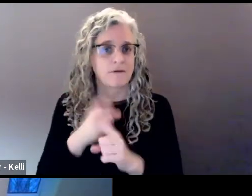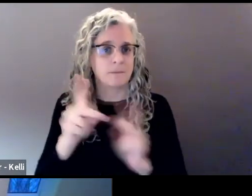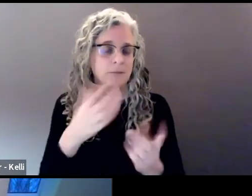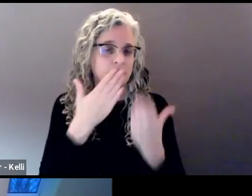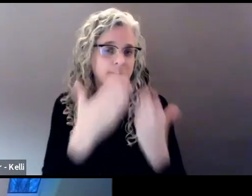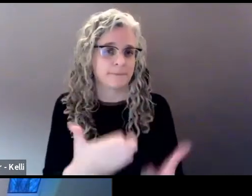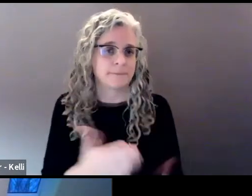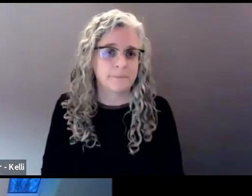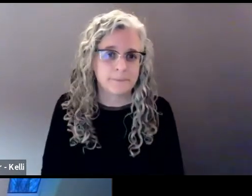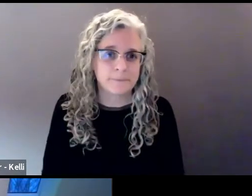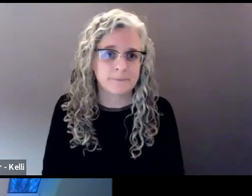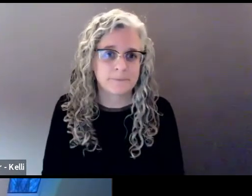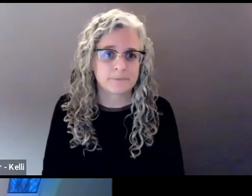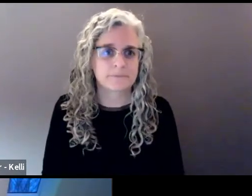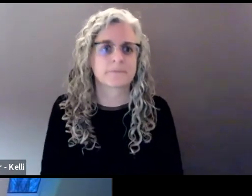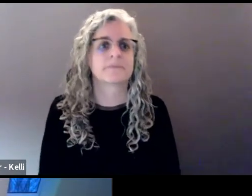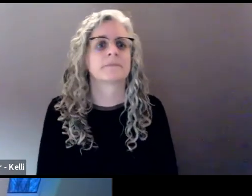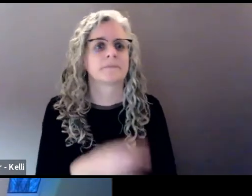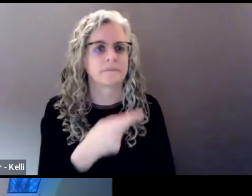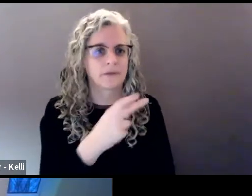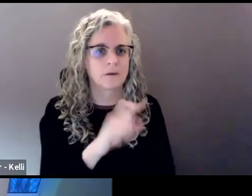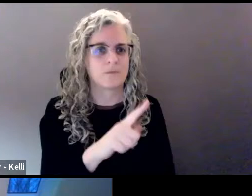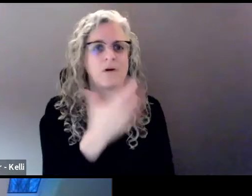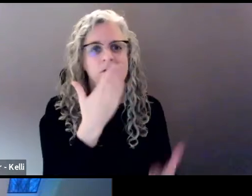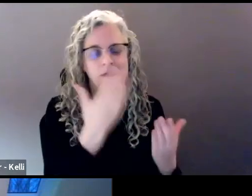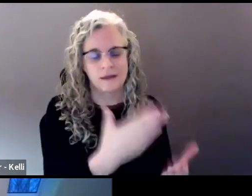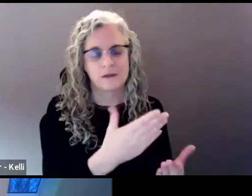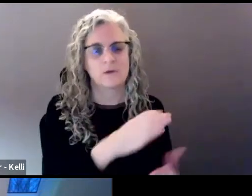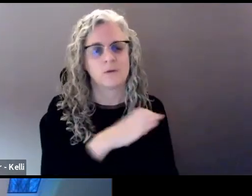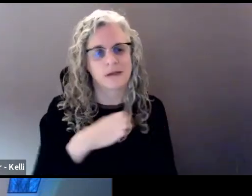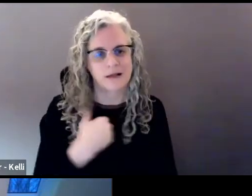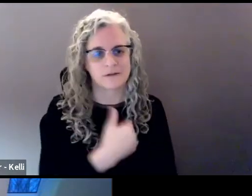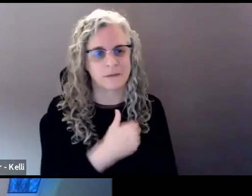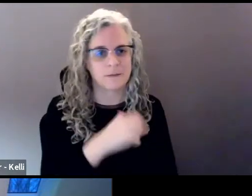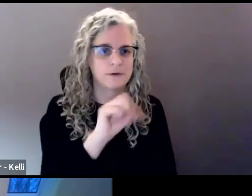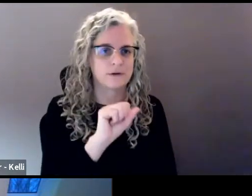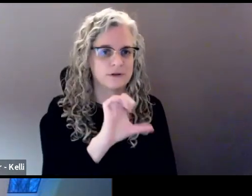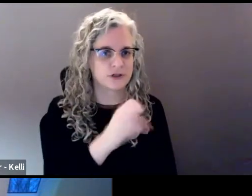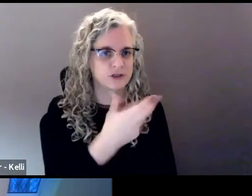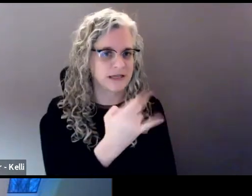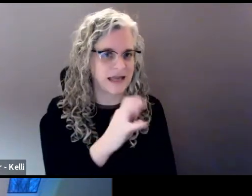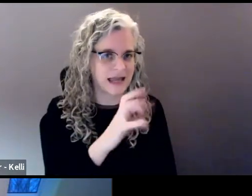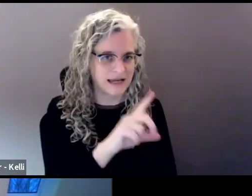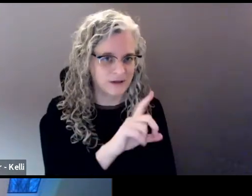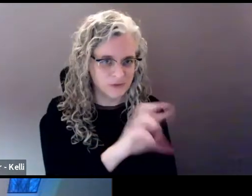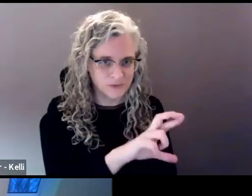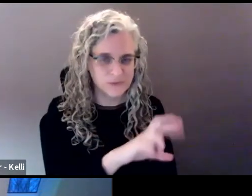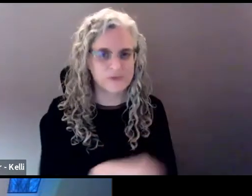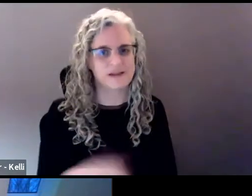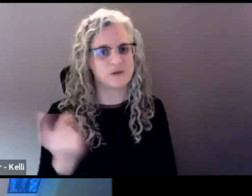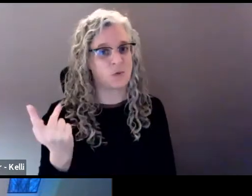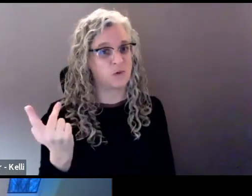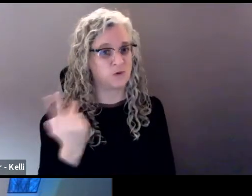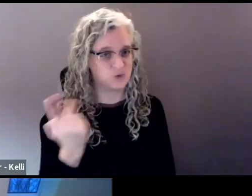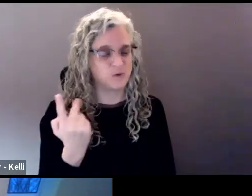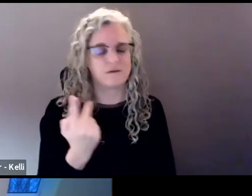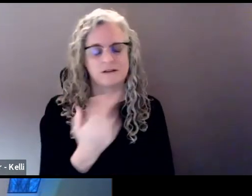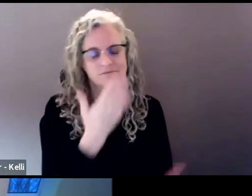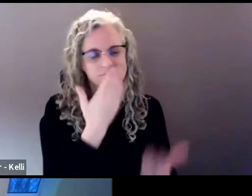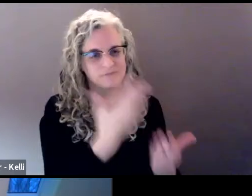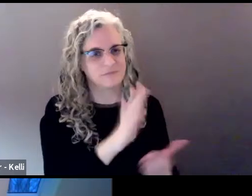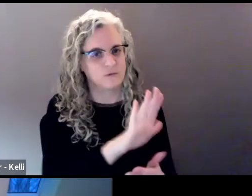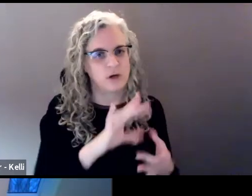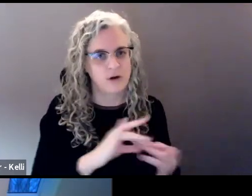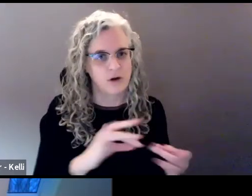you. Thank you, Councilmember Schneider. And as always, Mr. Alcorn and I always appreciate your comments. Thank you.